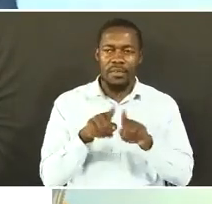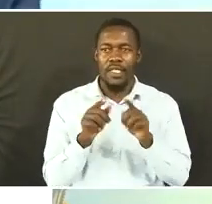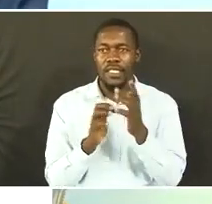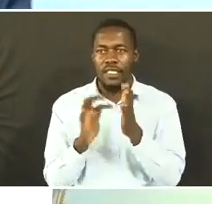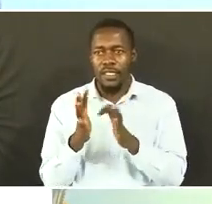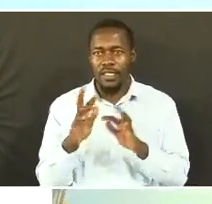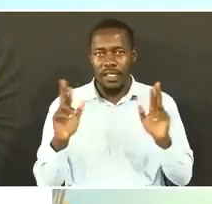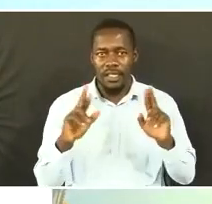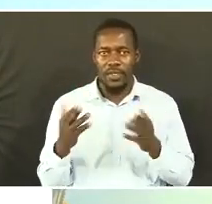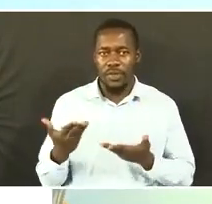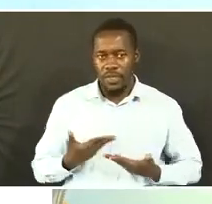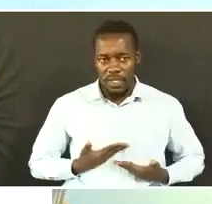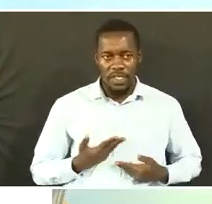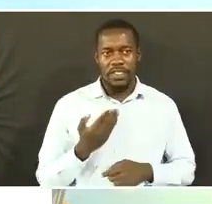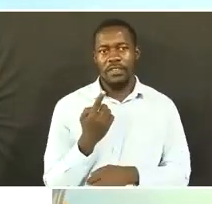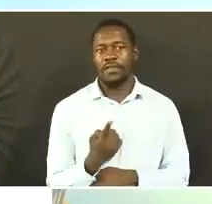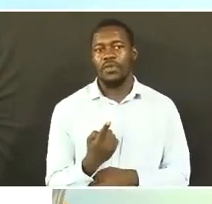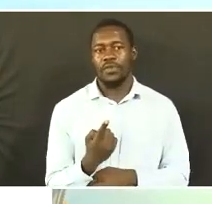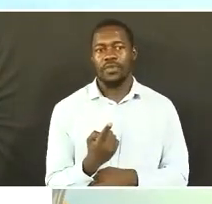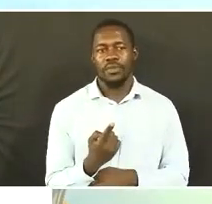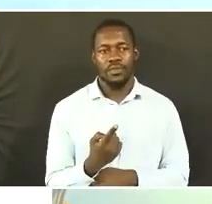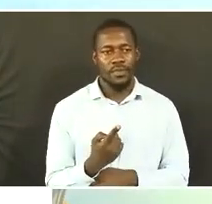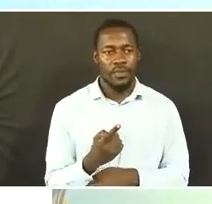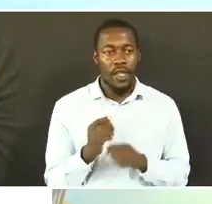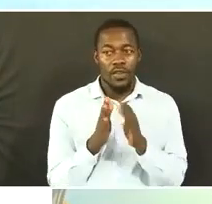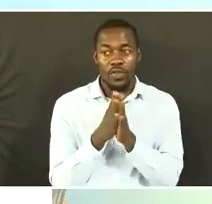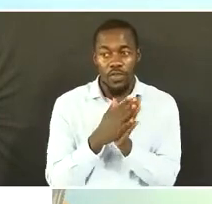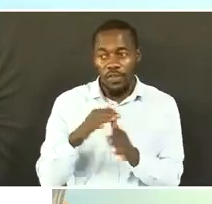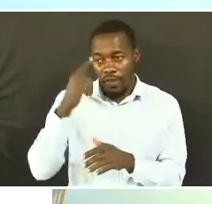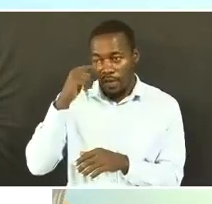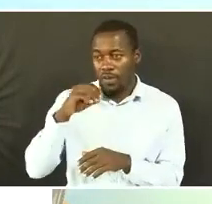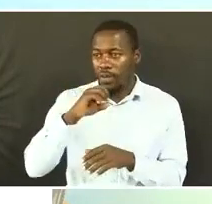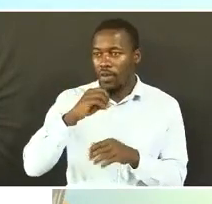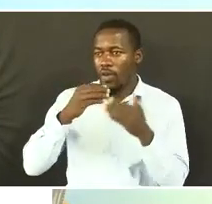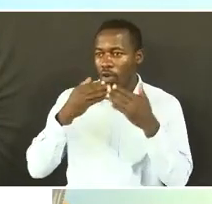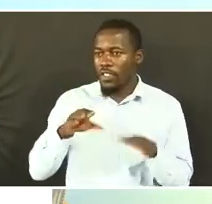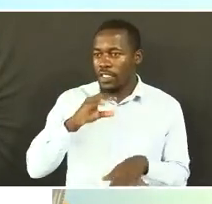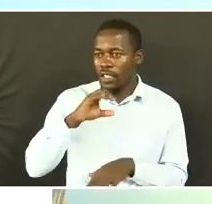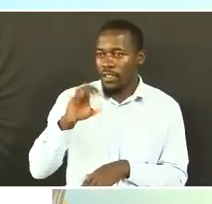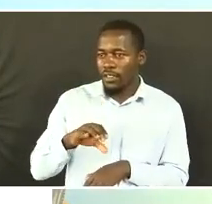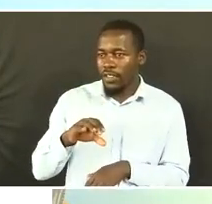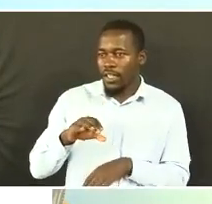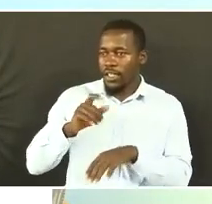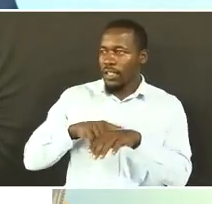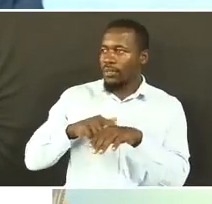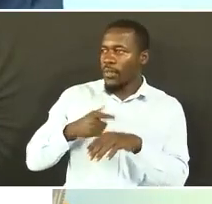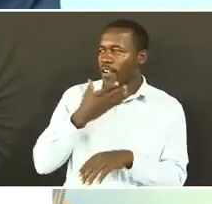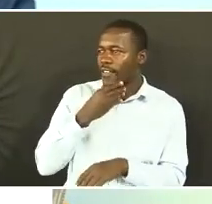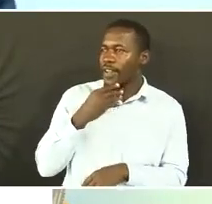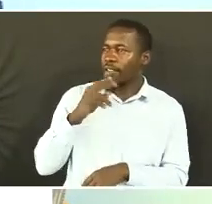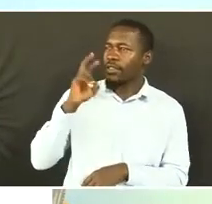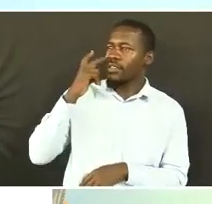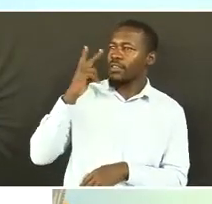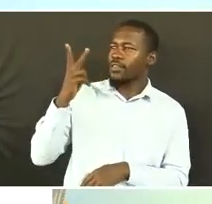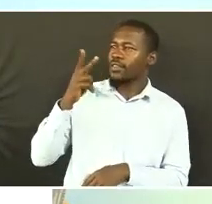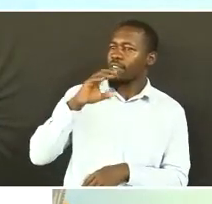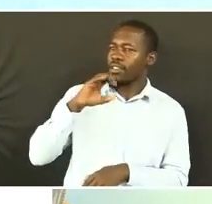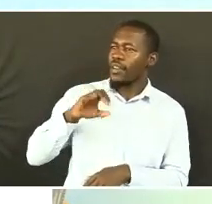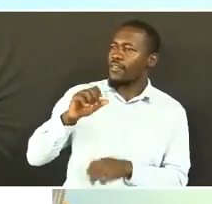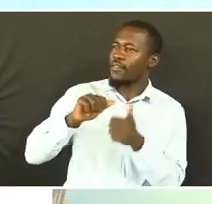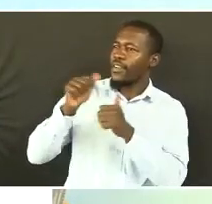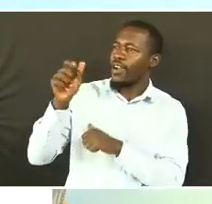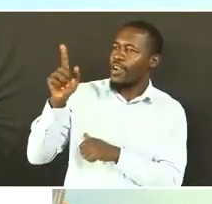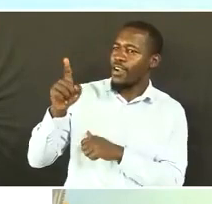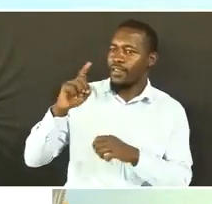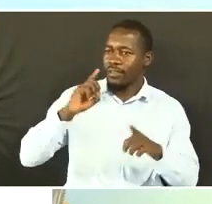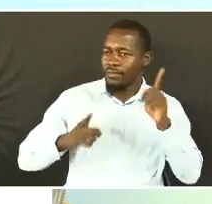us even before we have made the majority distance. There is hope for such an one who this day finds